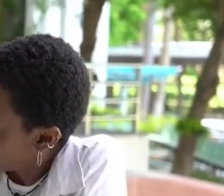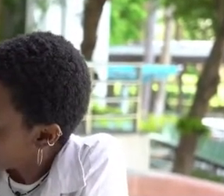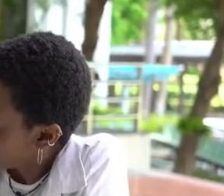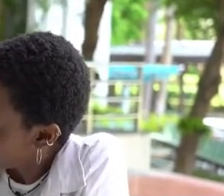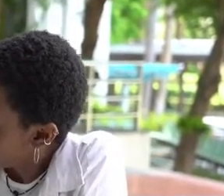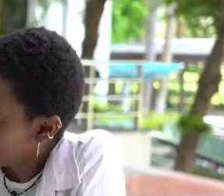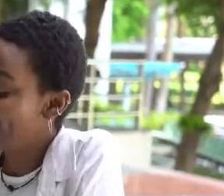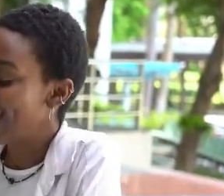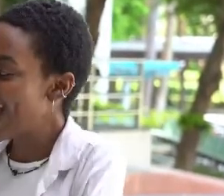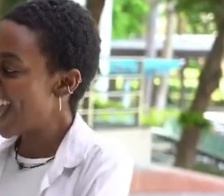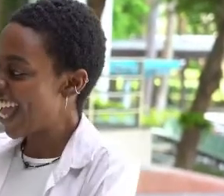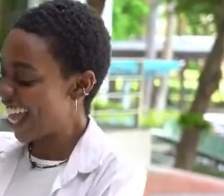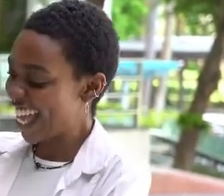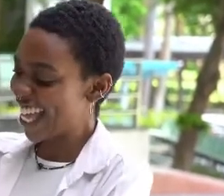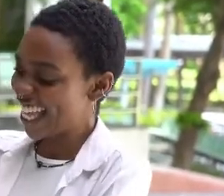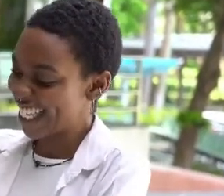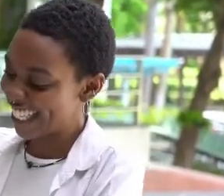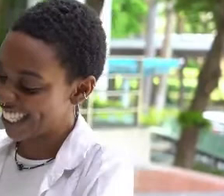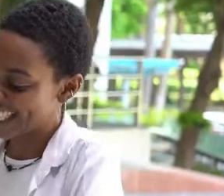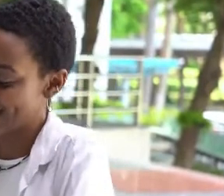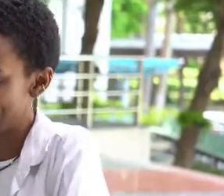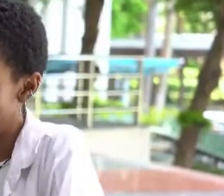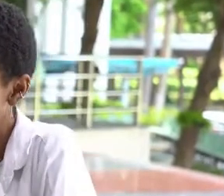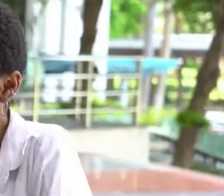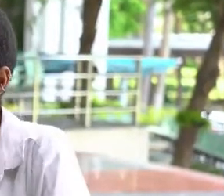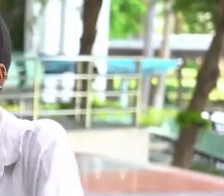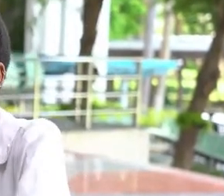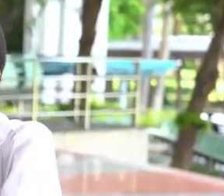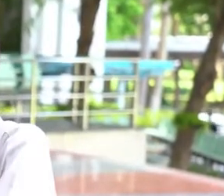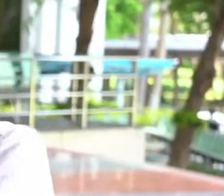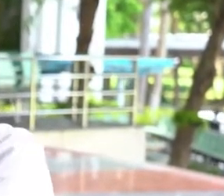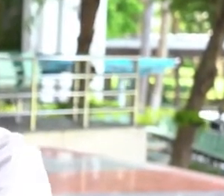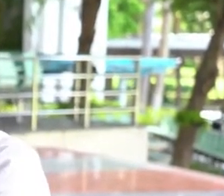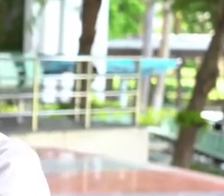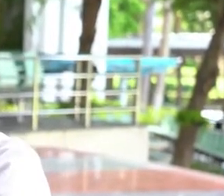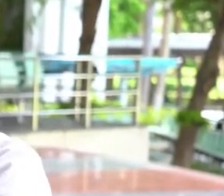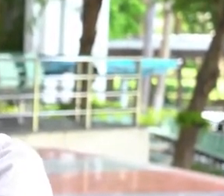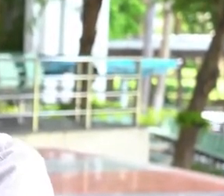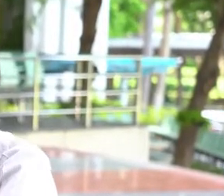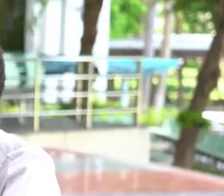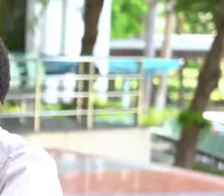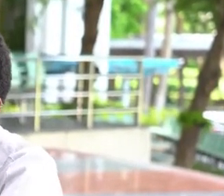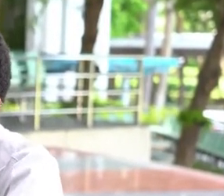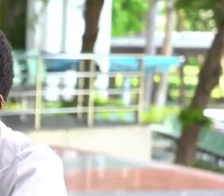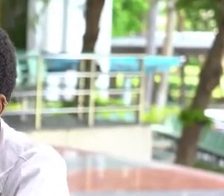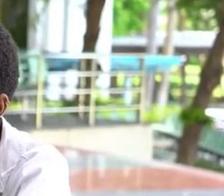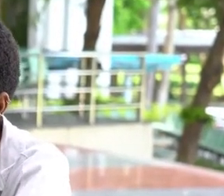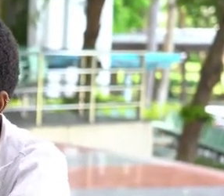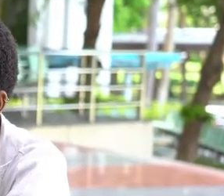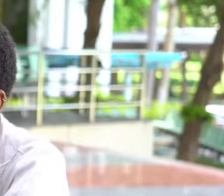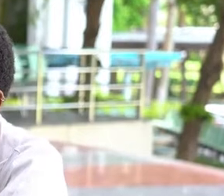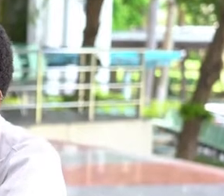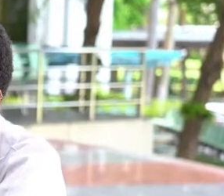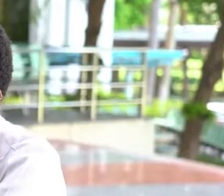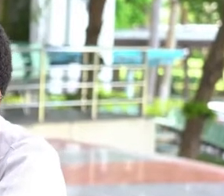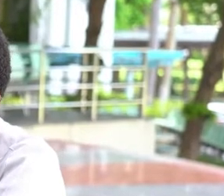were entrenched in person-centered planning. Even though it was a program and it